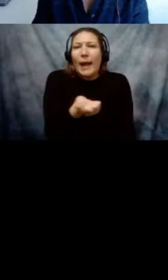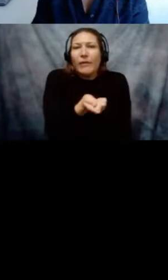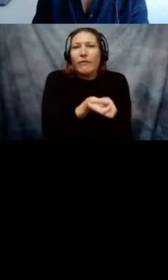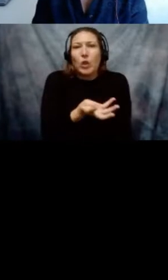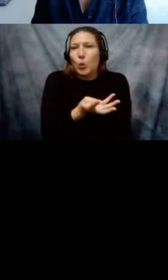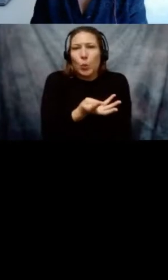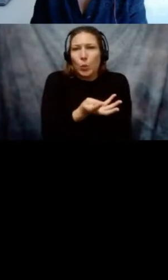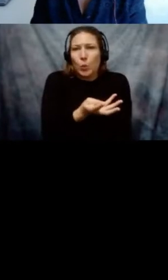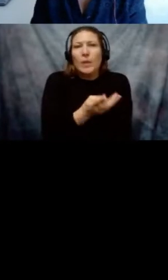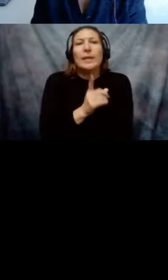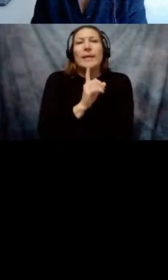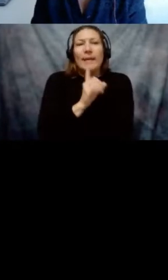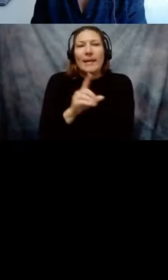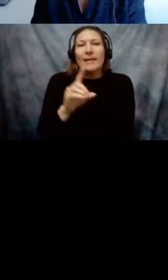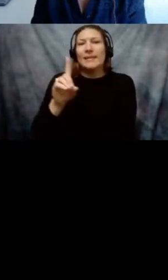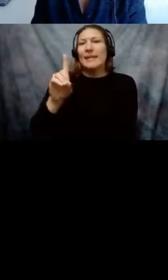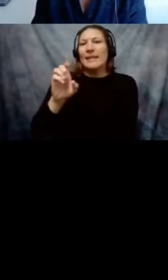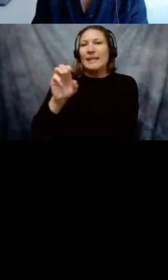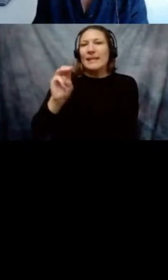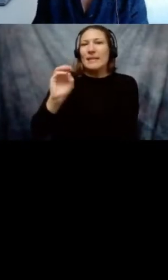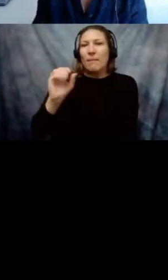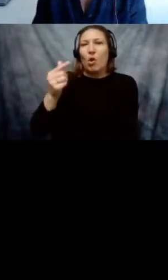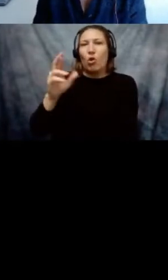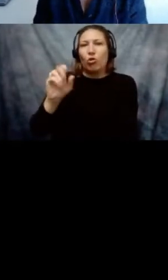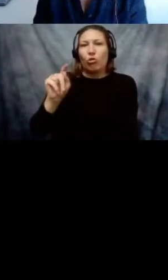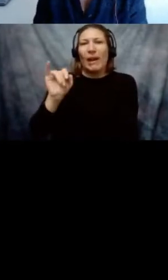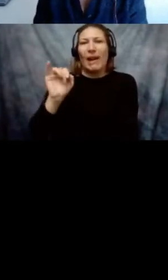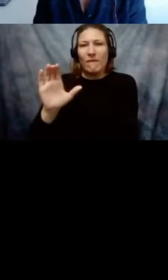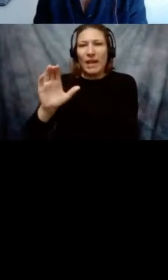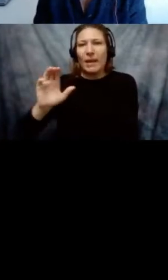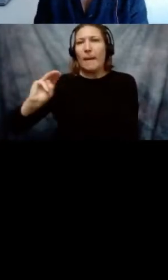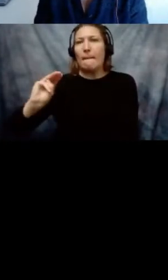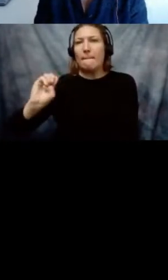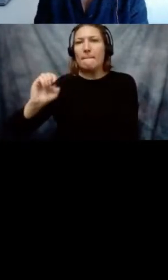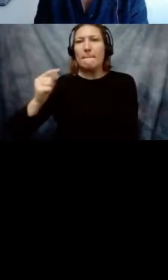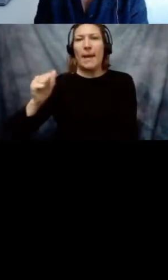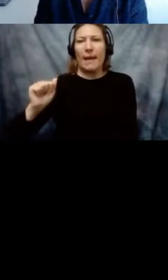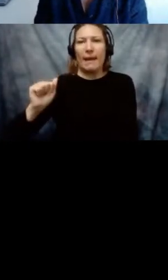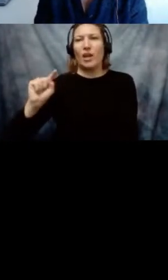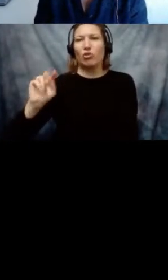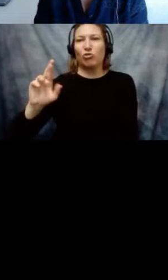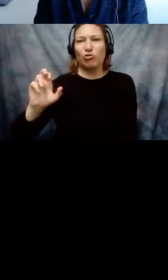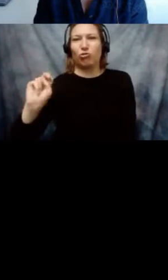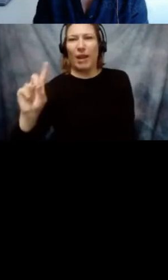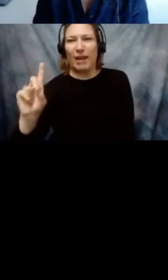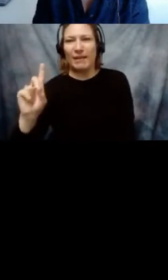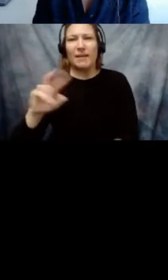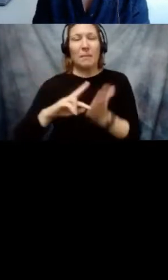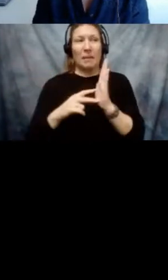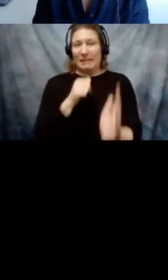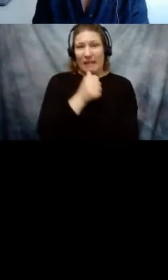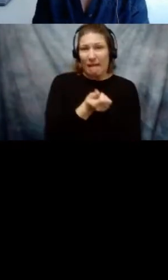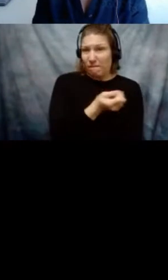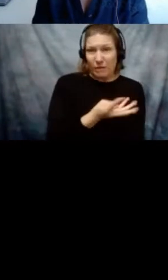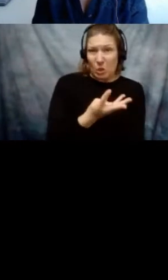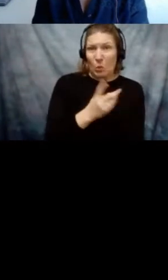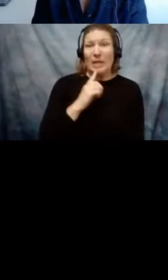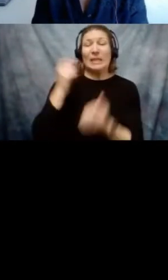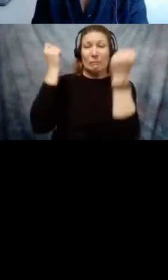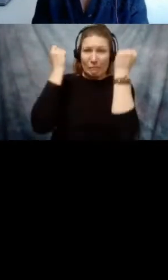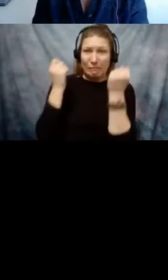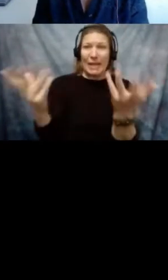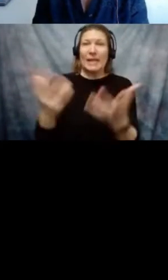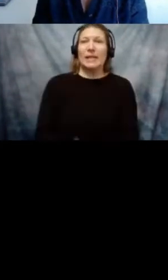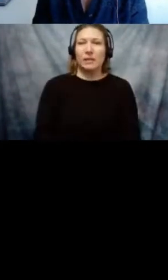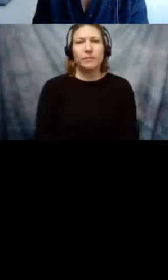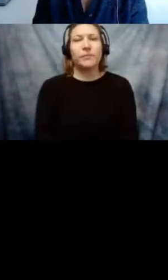agree is a great quote to have to hand whenever anyone suggests that disability is a niche. So our next myth is the one where people